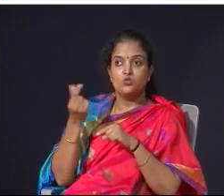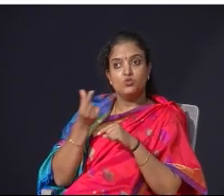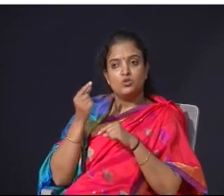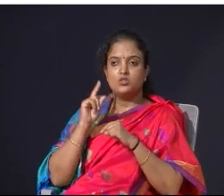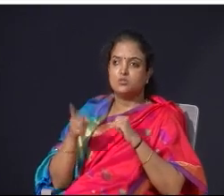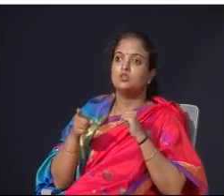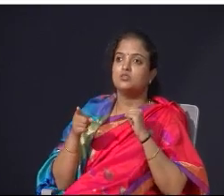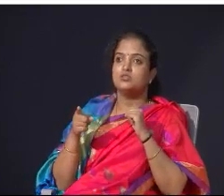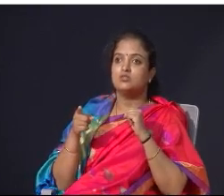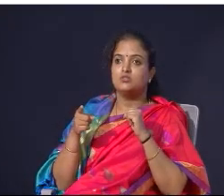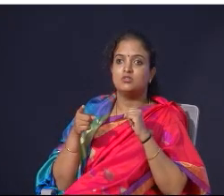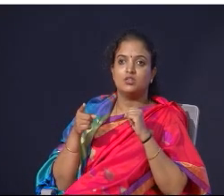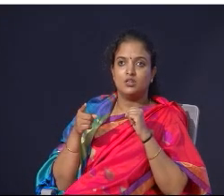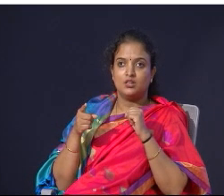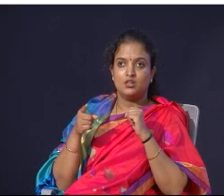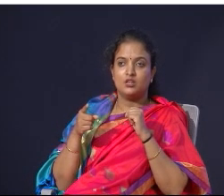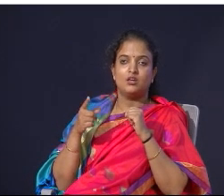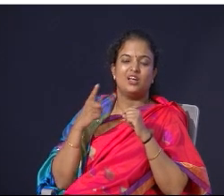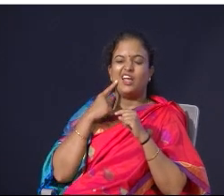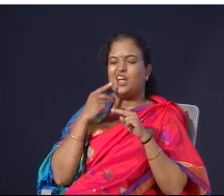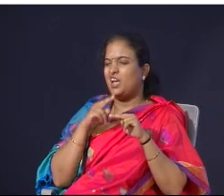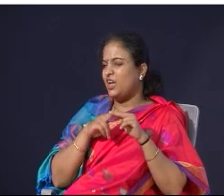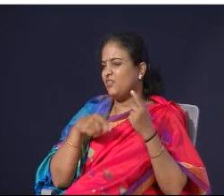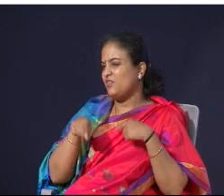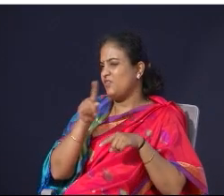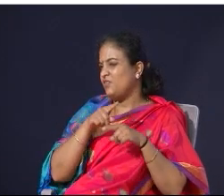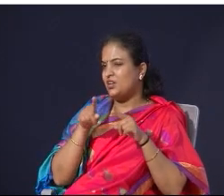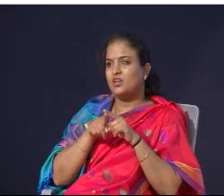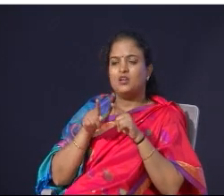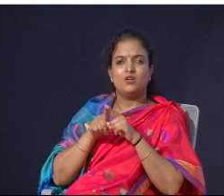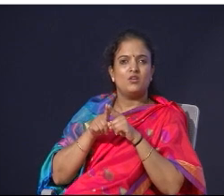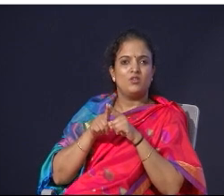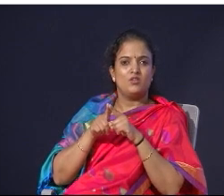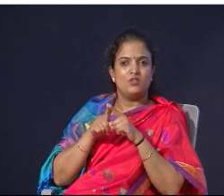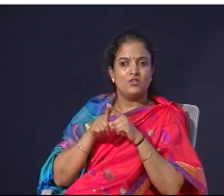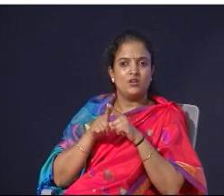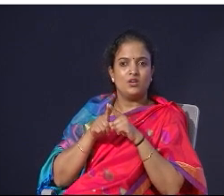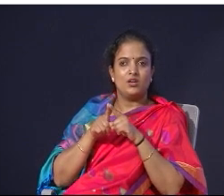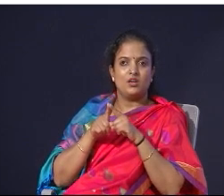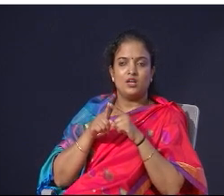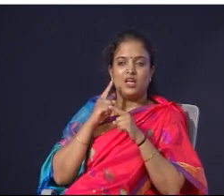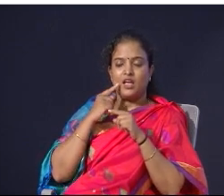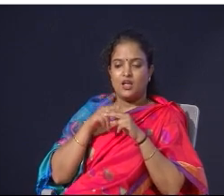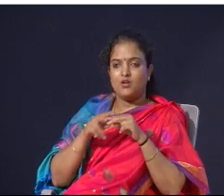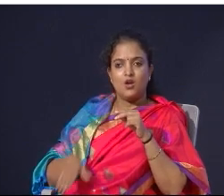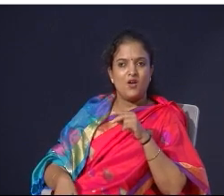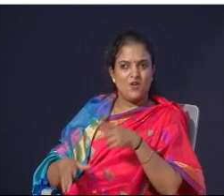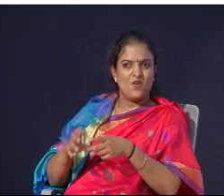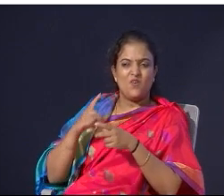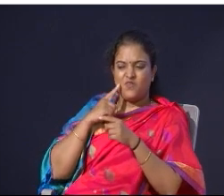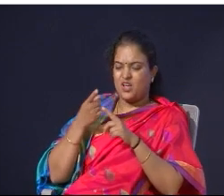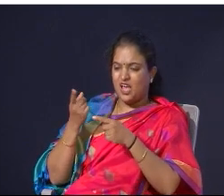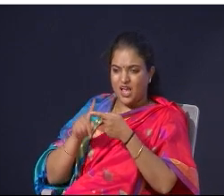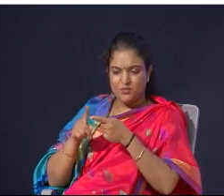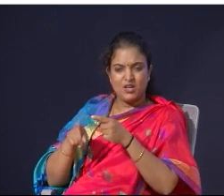life, right? Suppose somebody has had a fracture, okay, he goes to the physiotherapist and he trains those muscles. And after that, what? He